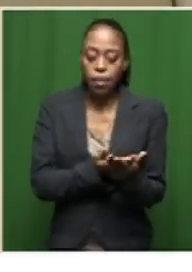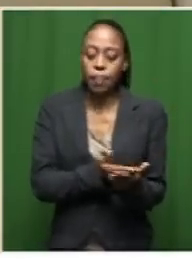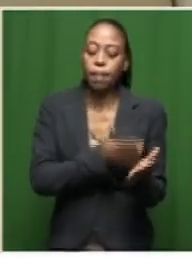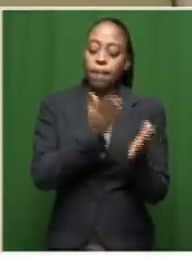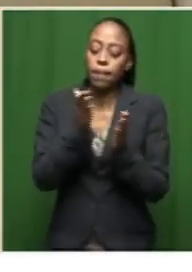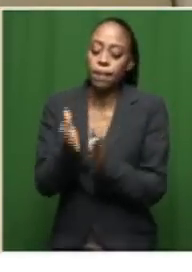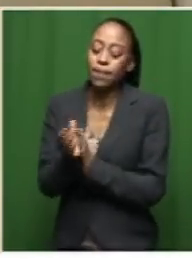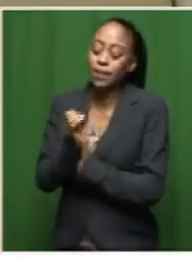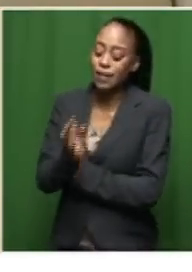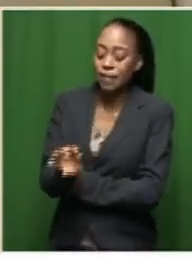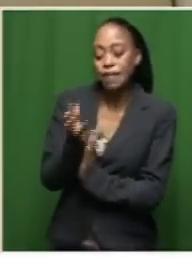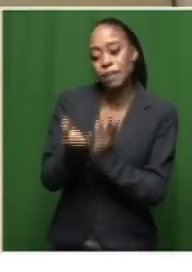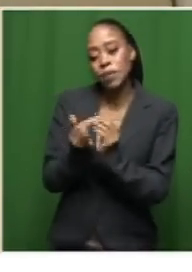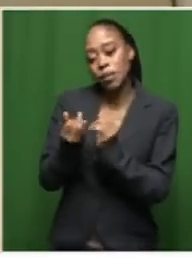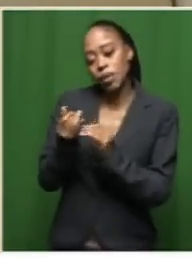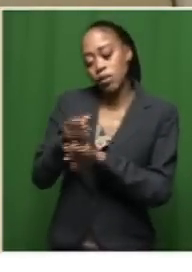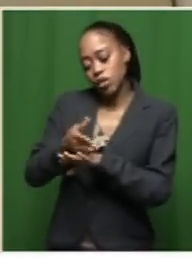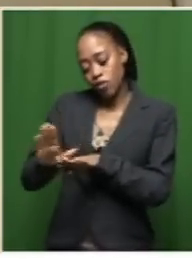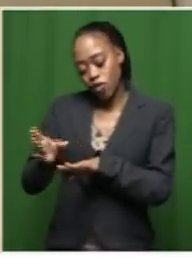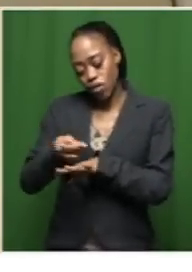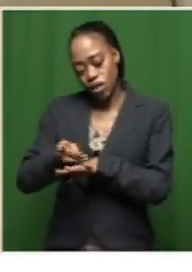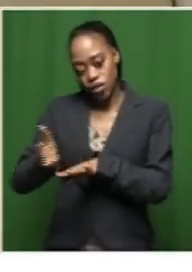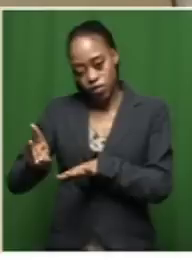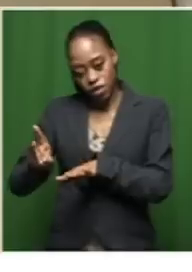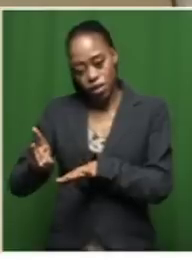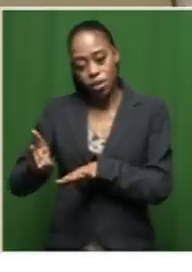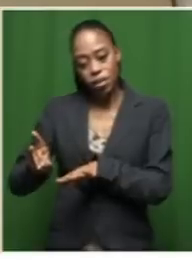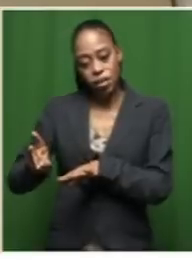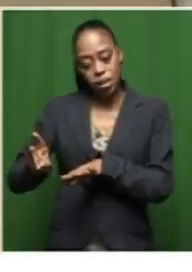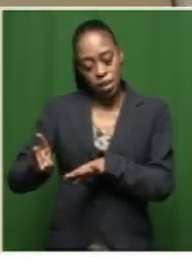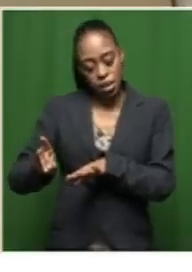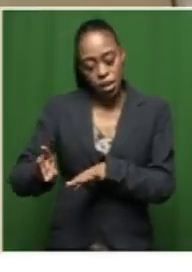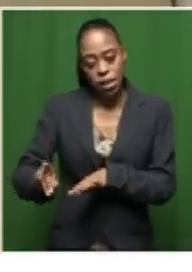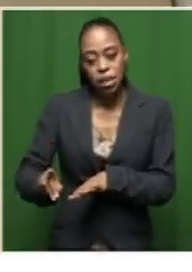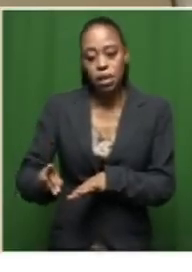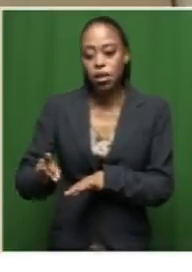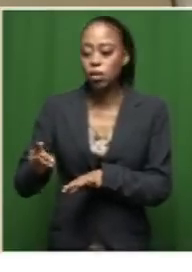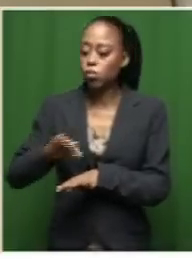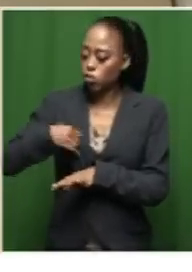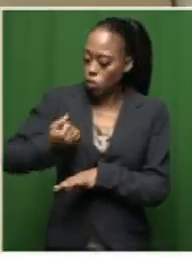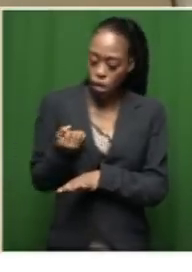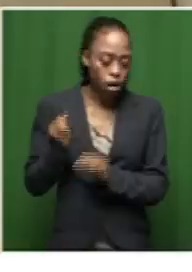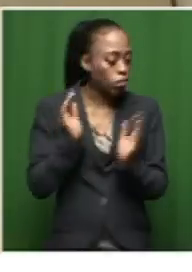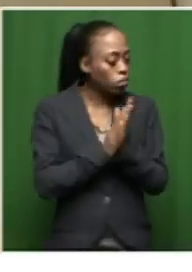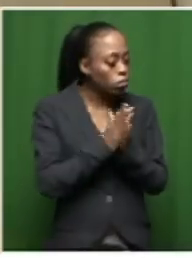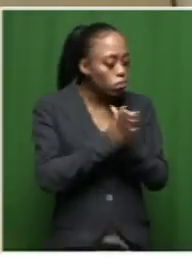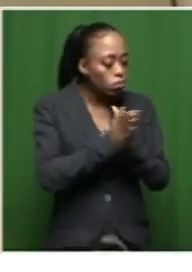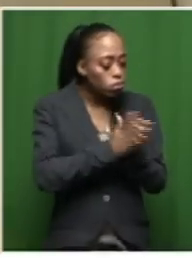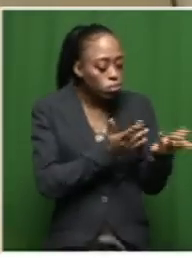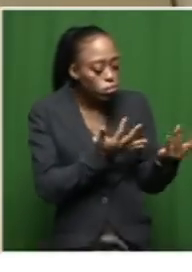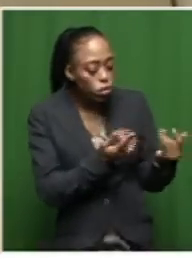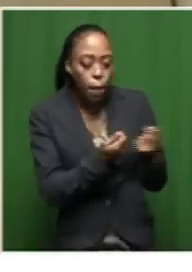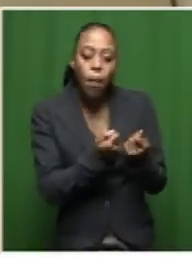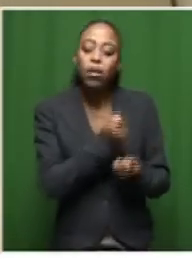benefit. If you were divorced, if you become divorced and your spouse is entitled to a portion